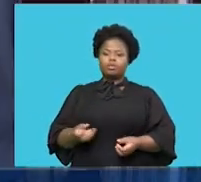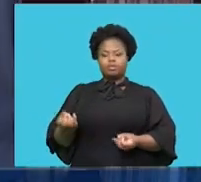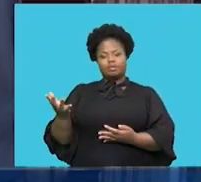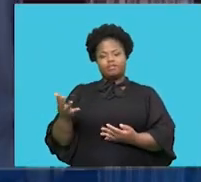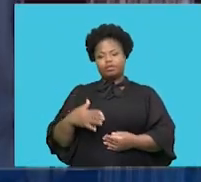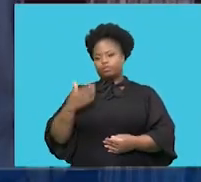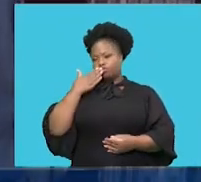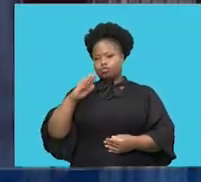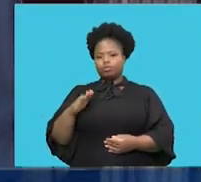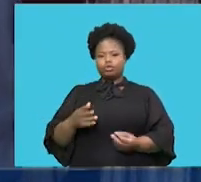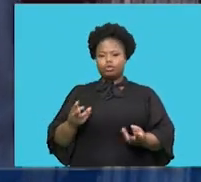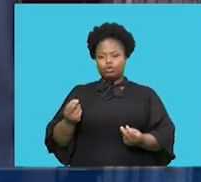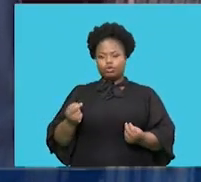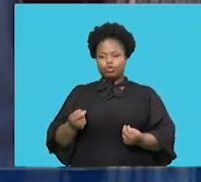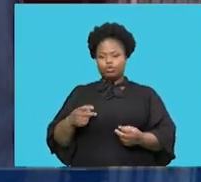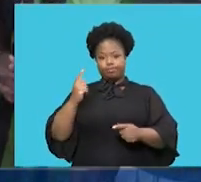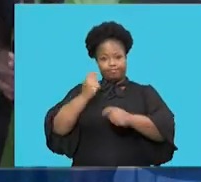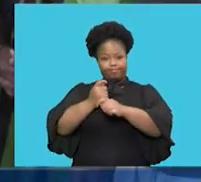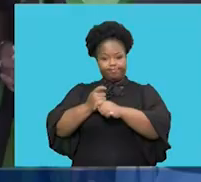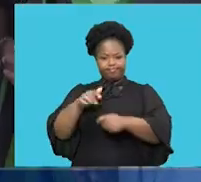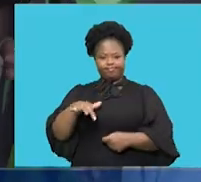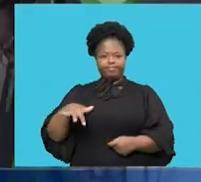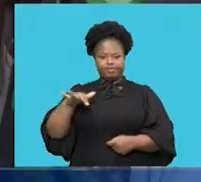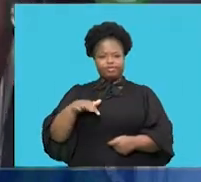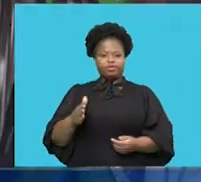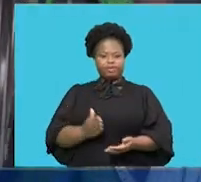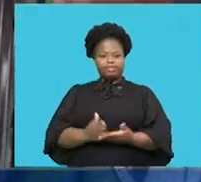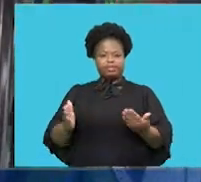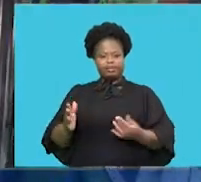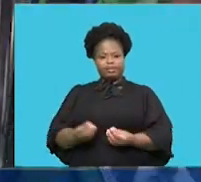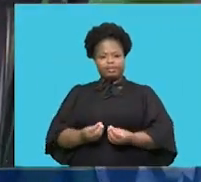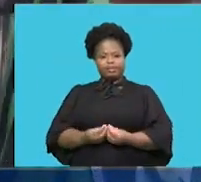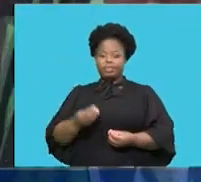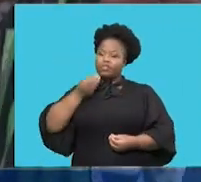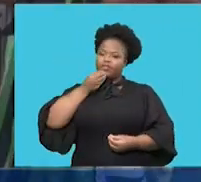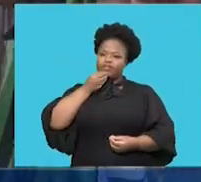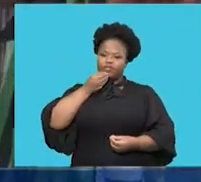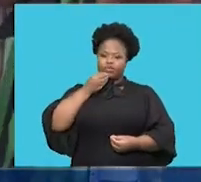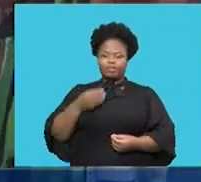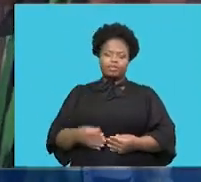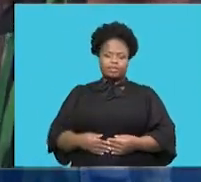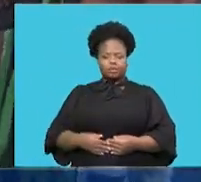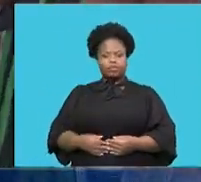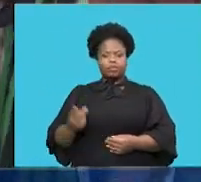nehelo ya mohlong wa fatshe o motjha. Thepa tse mmalwa tsa ka tlong le dijo tsa boleng ba diranta